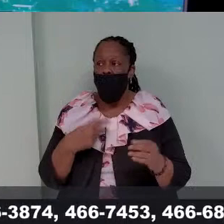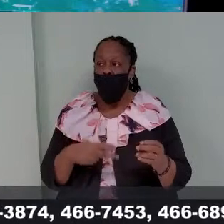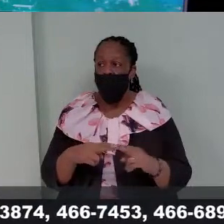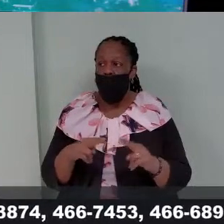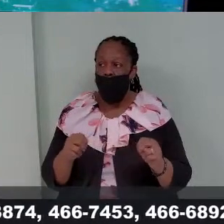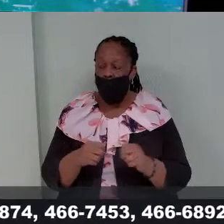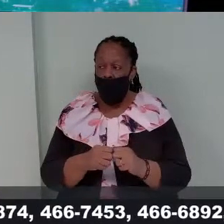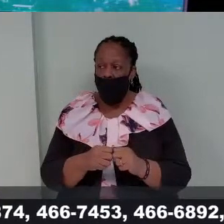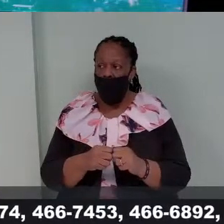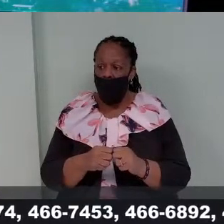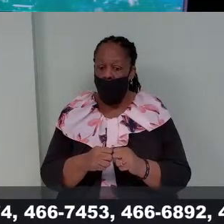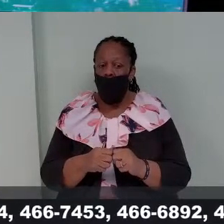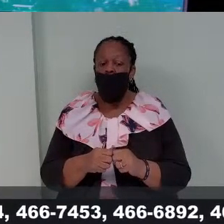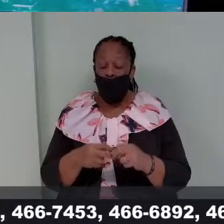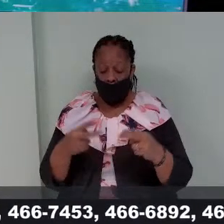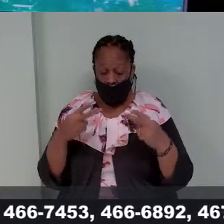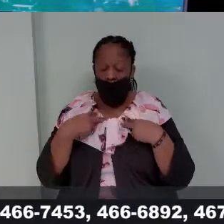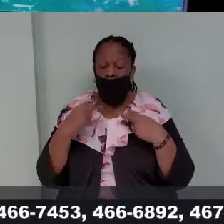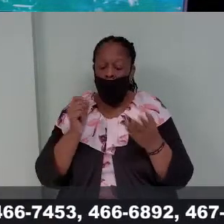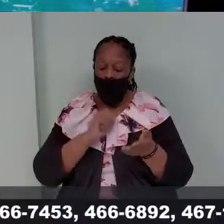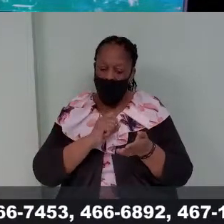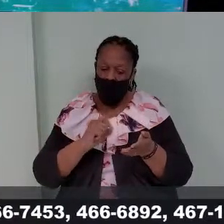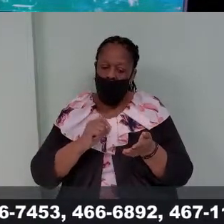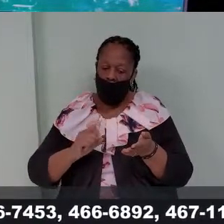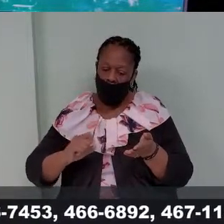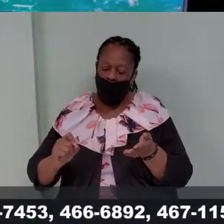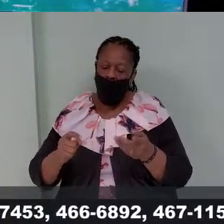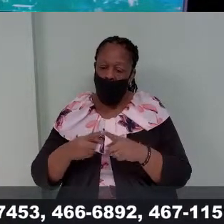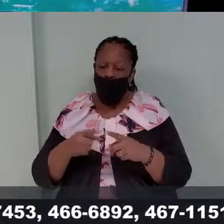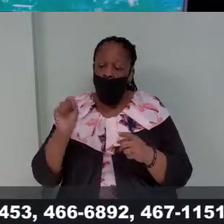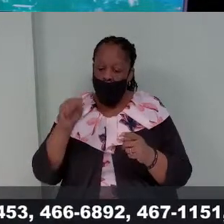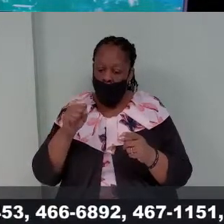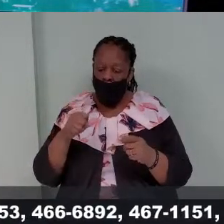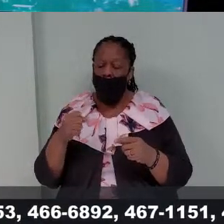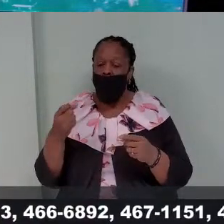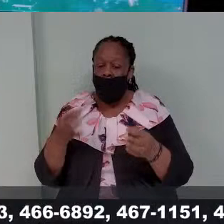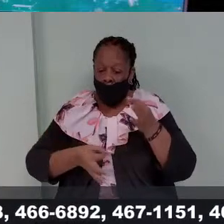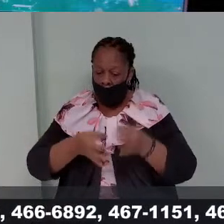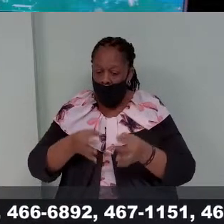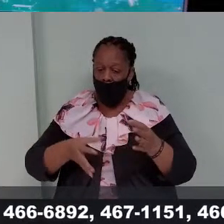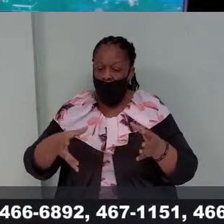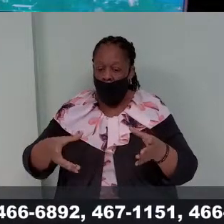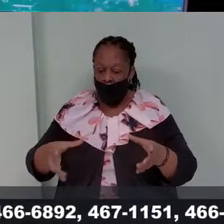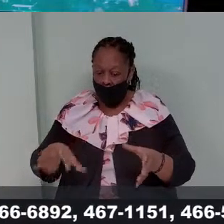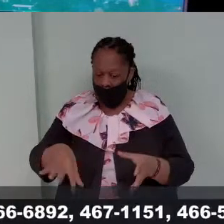are participating in the COVAX facility, which is a global facility.